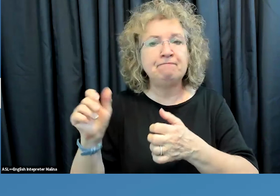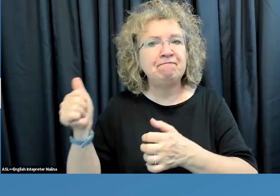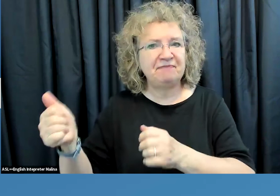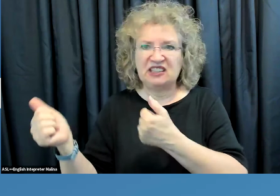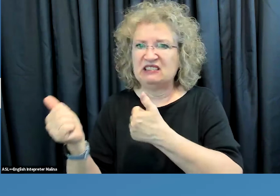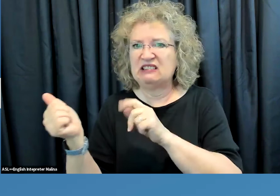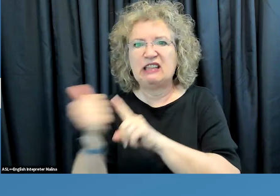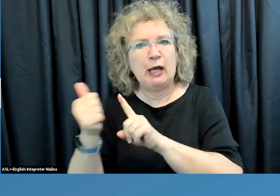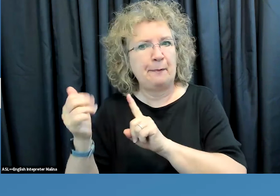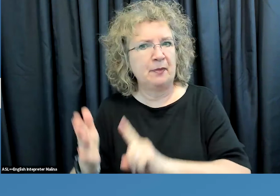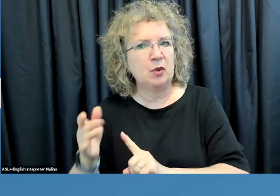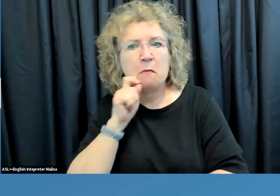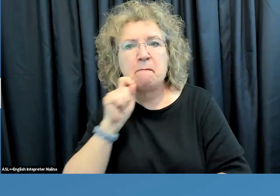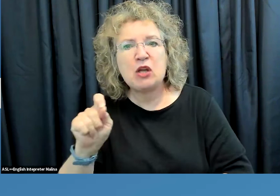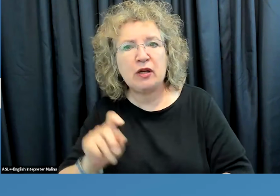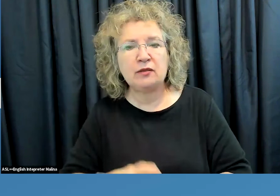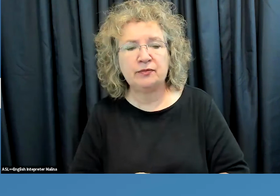that's